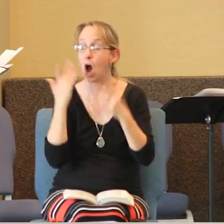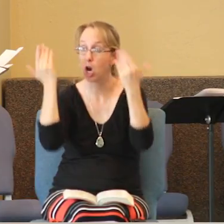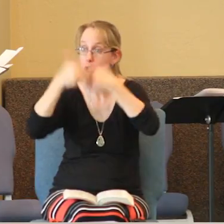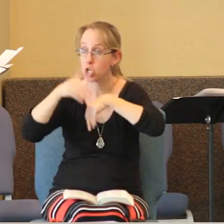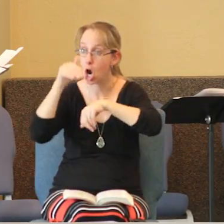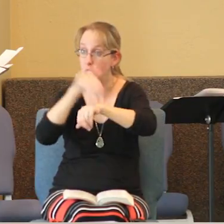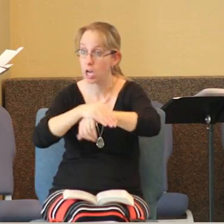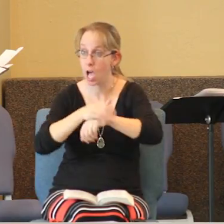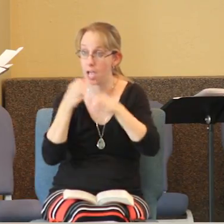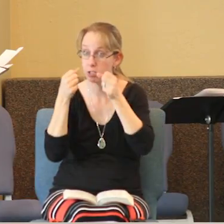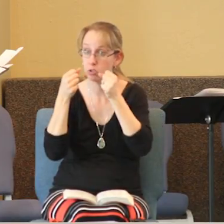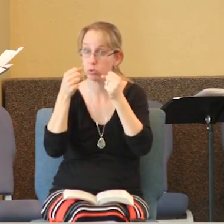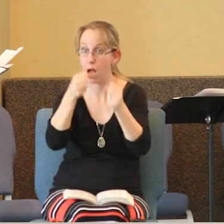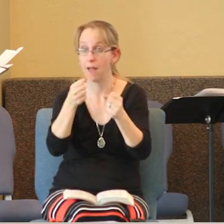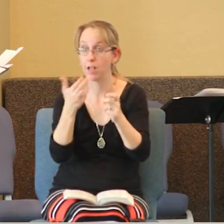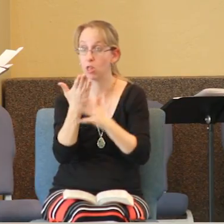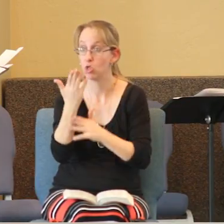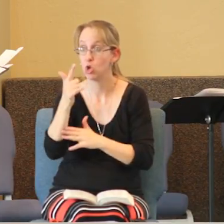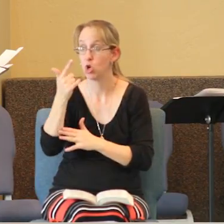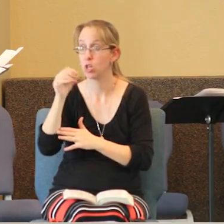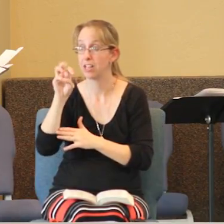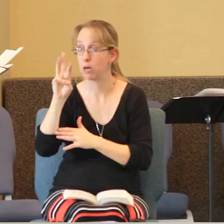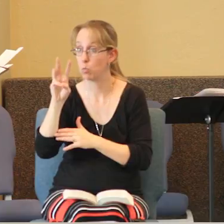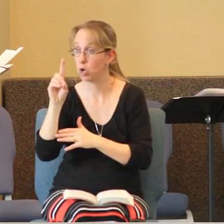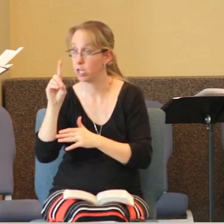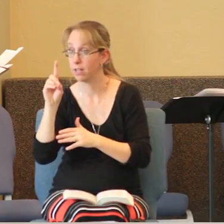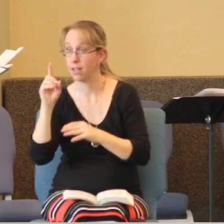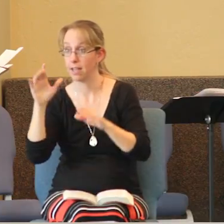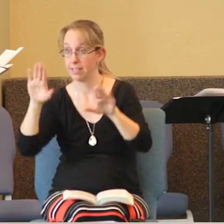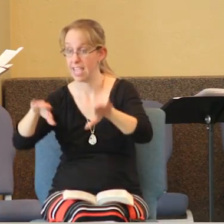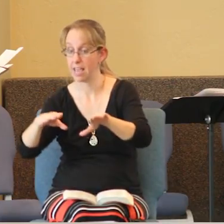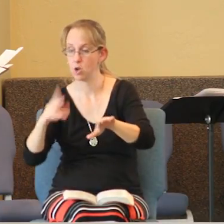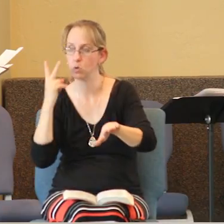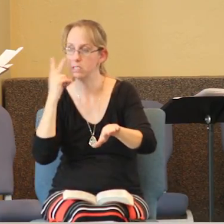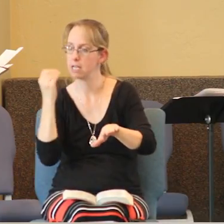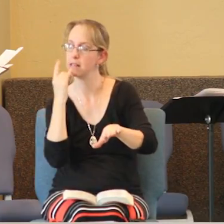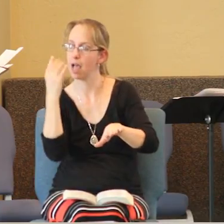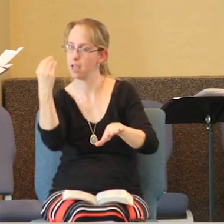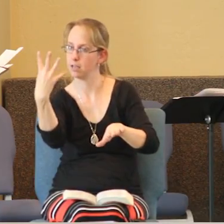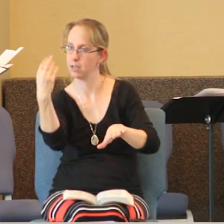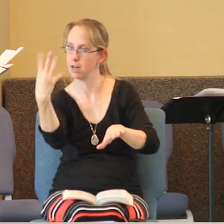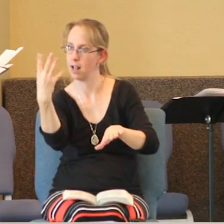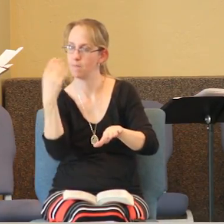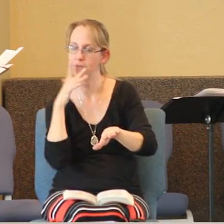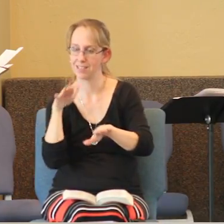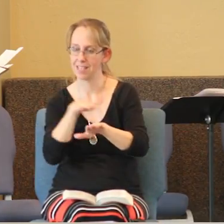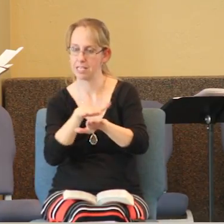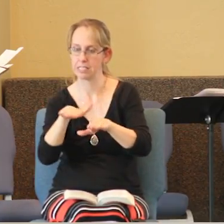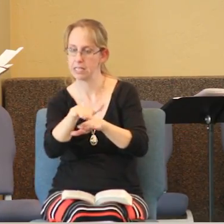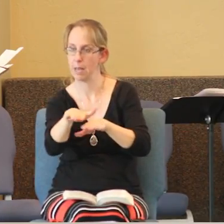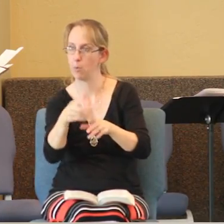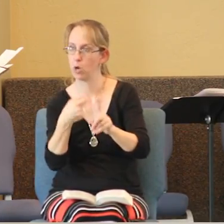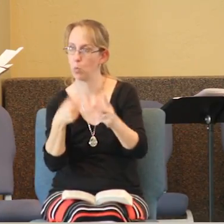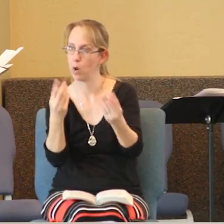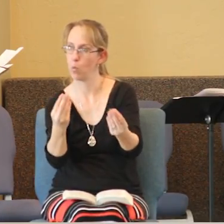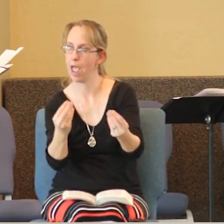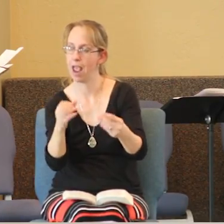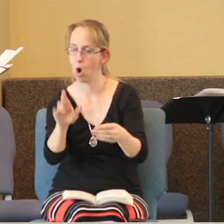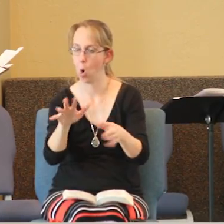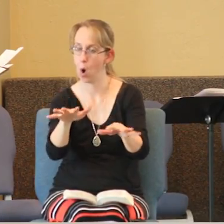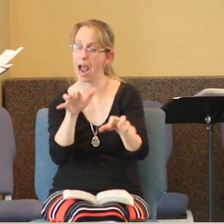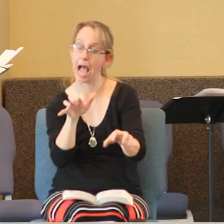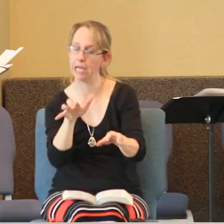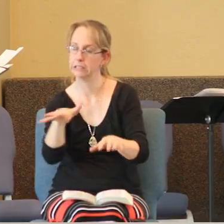night, driving, let's say, through Glenwood Canyon, and I see two flashing lights that says slippery when wet, or ice